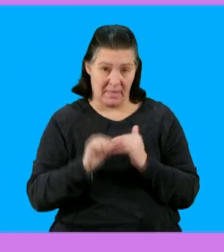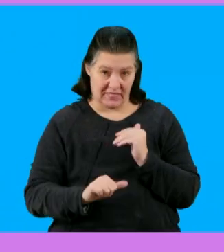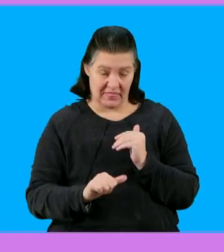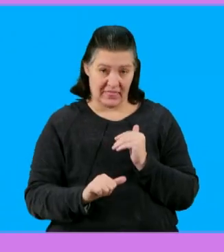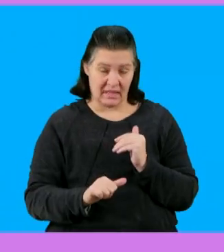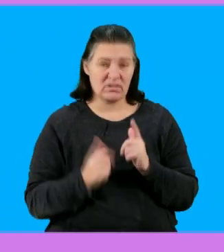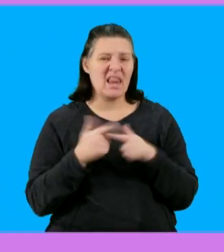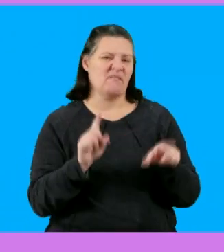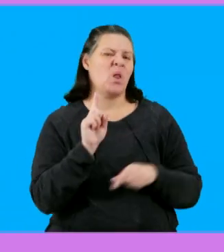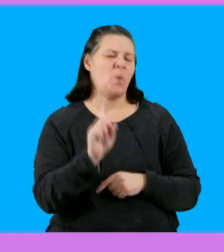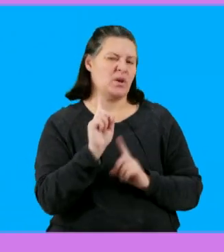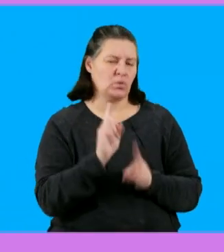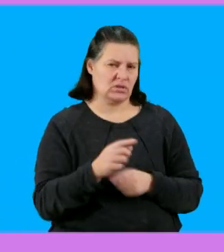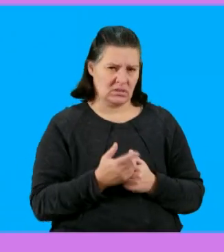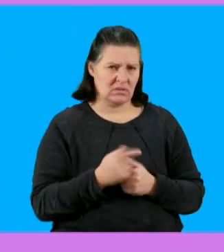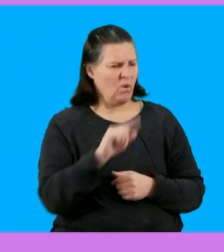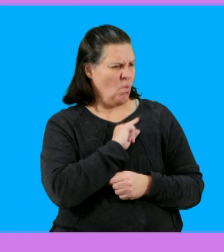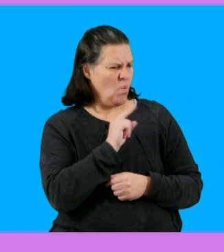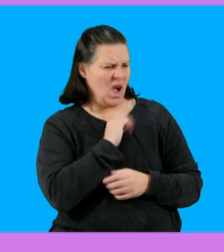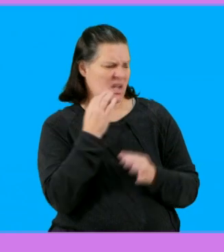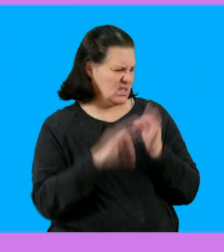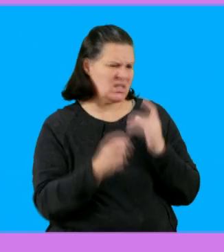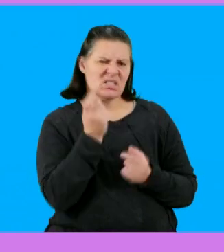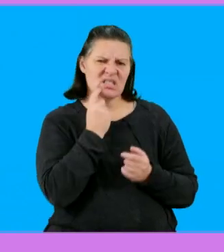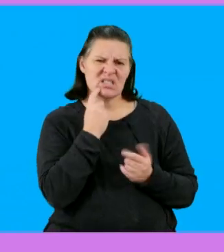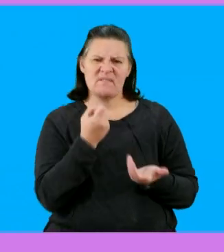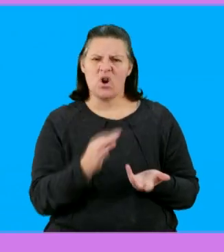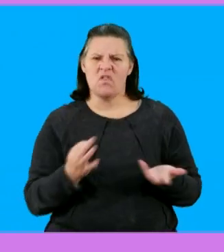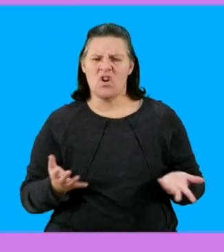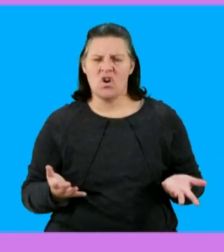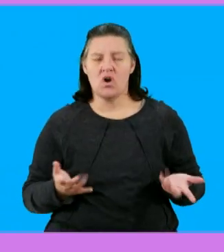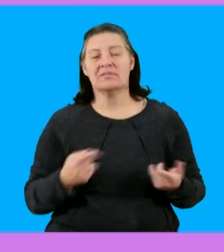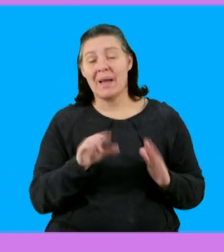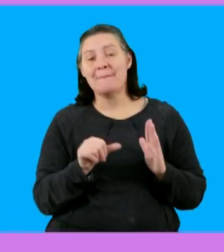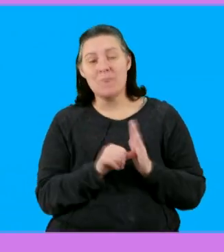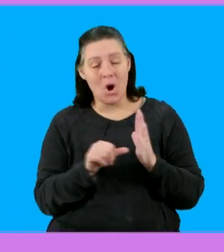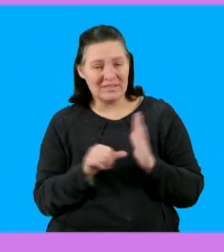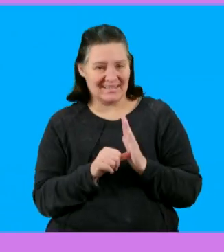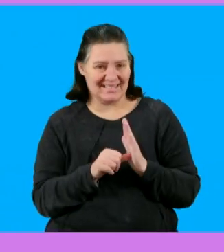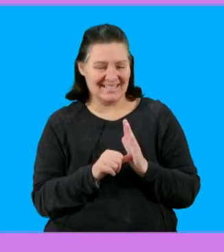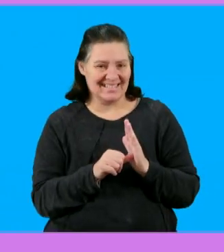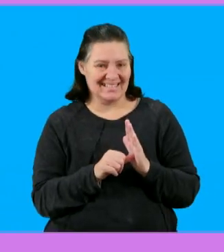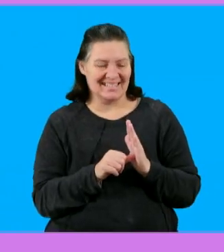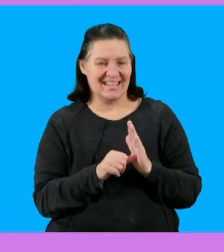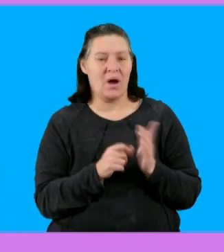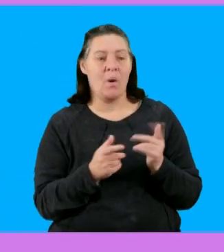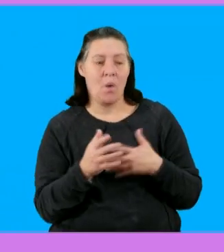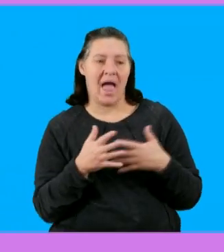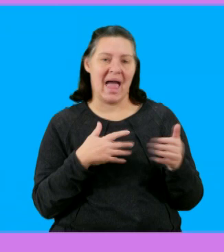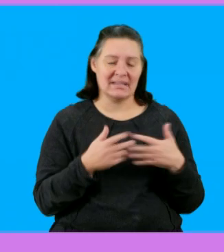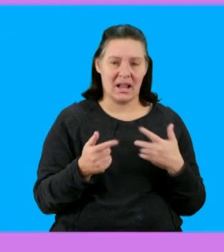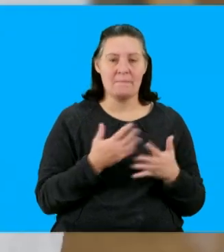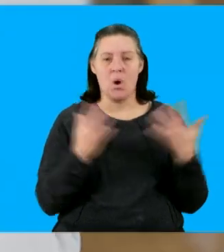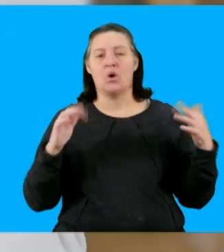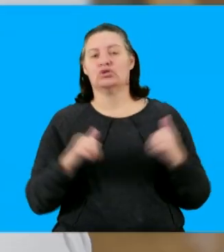Remember, this is your level 1 questions, and you may ask, why am I asking such easy questions? You'll see how important it becomes once we